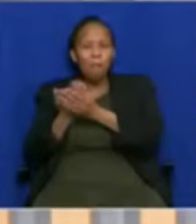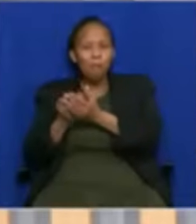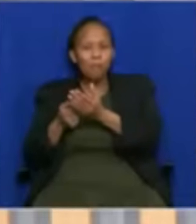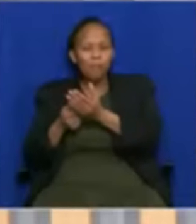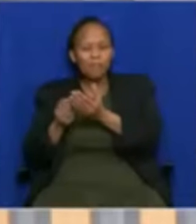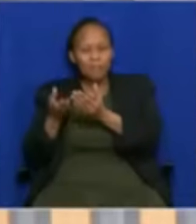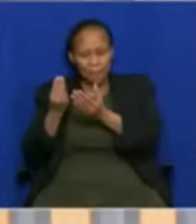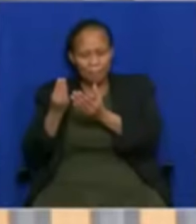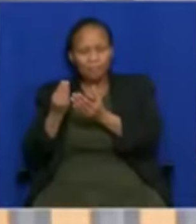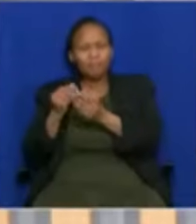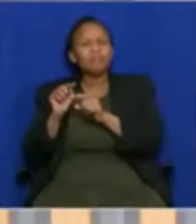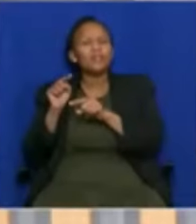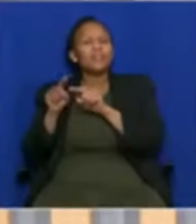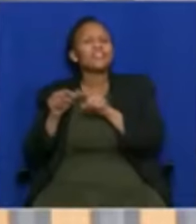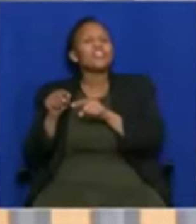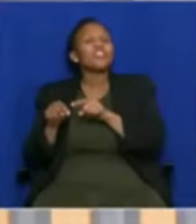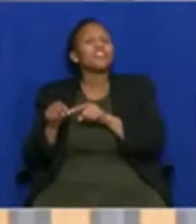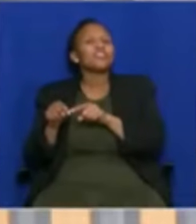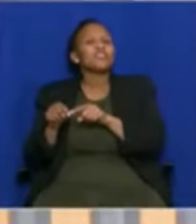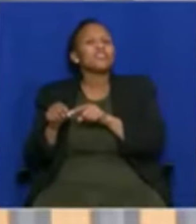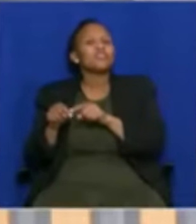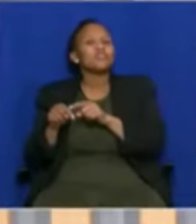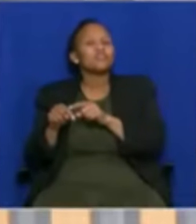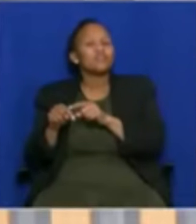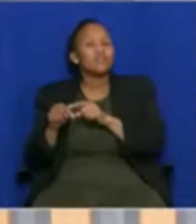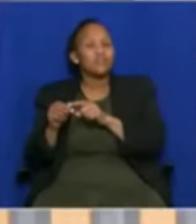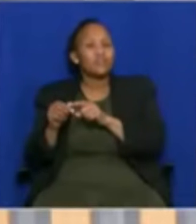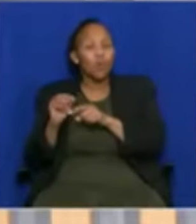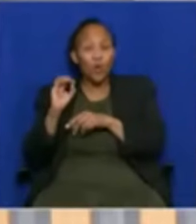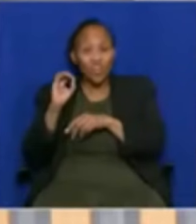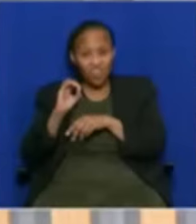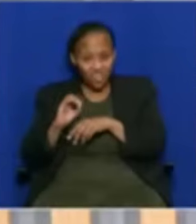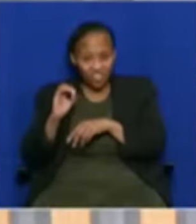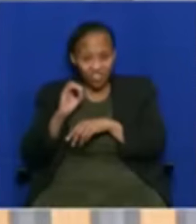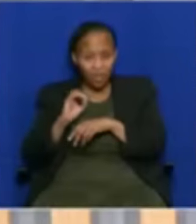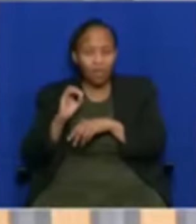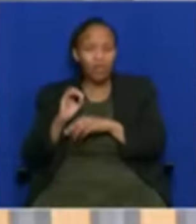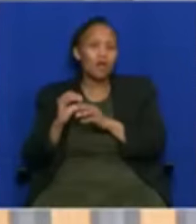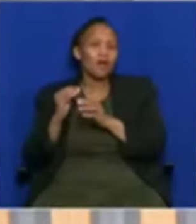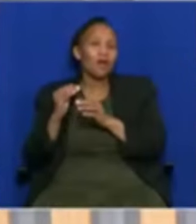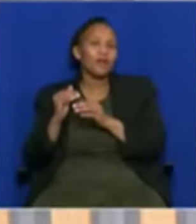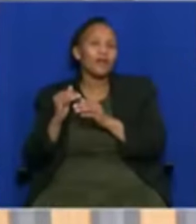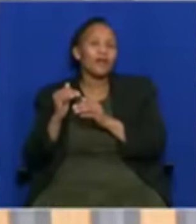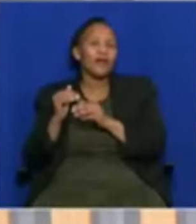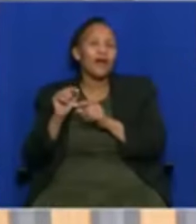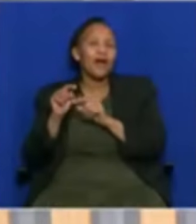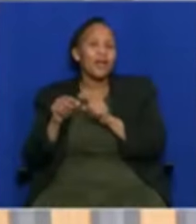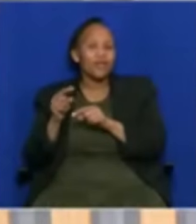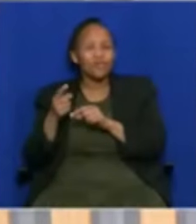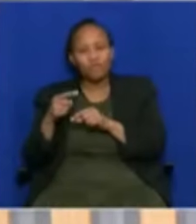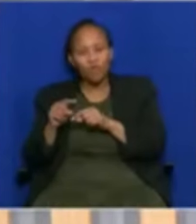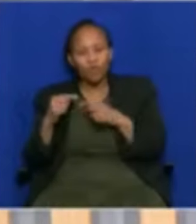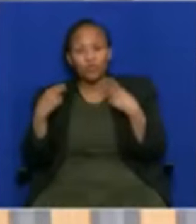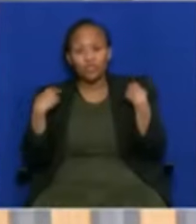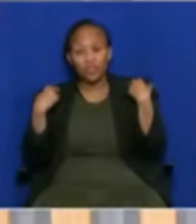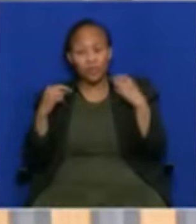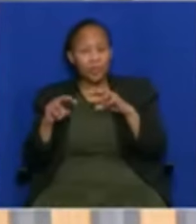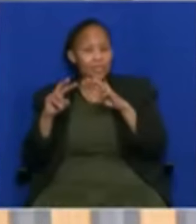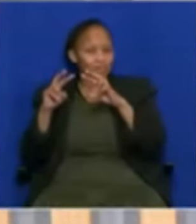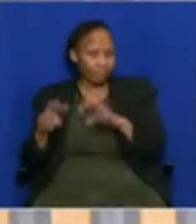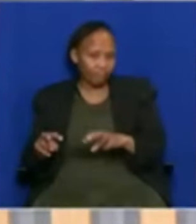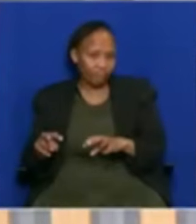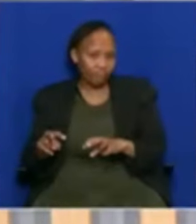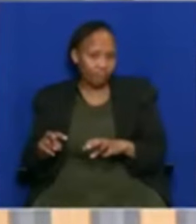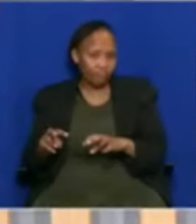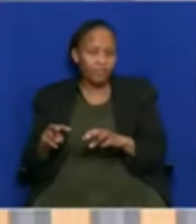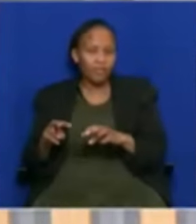original allegation about the vetting and security clearance, whatever complaint it is. We should find it in that